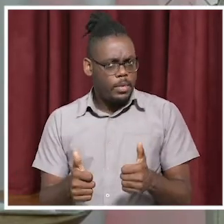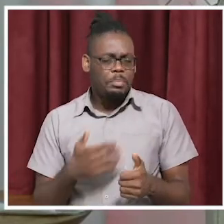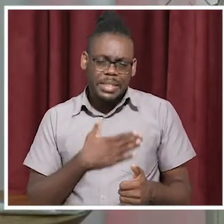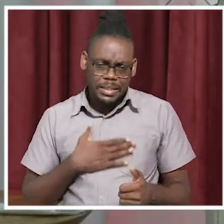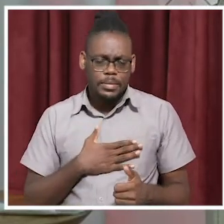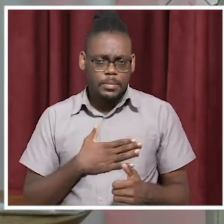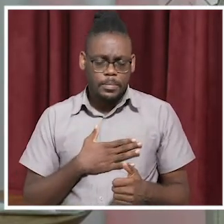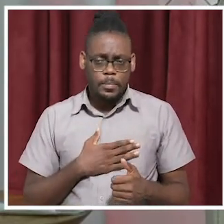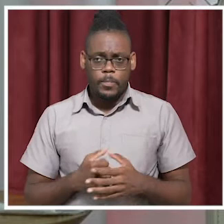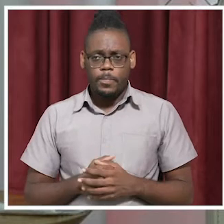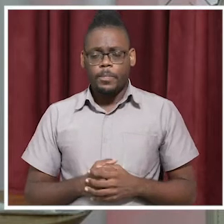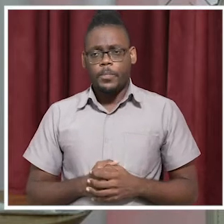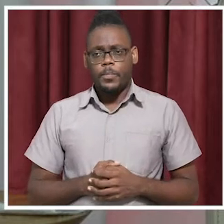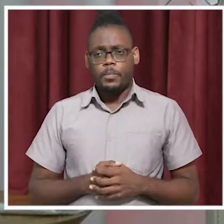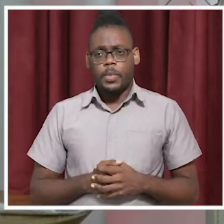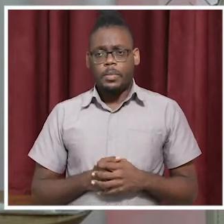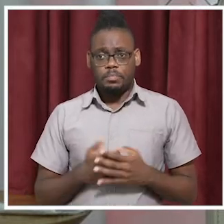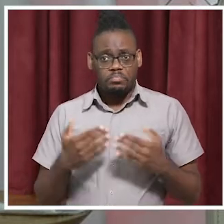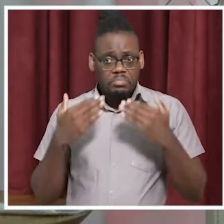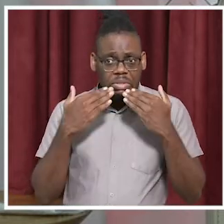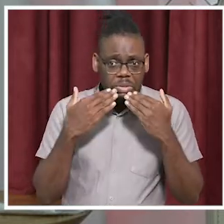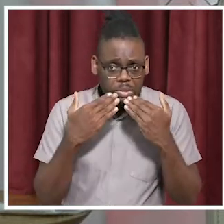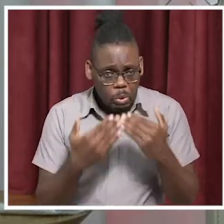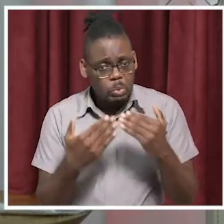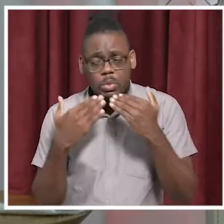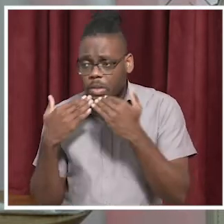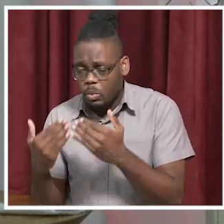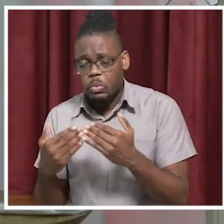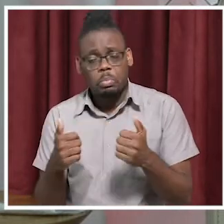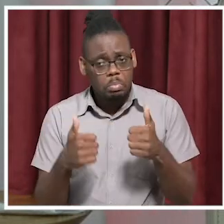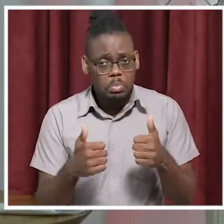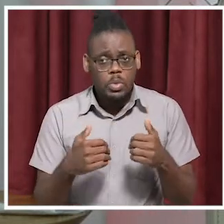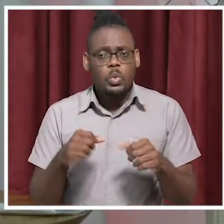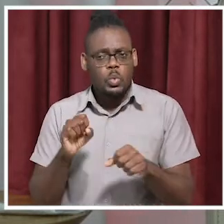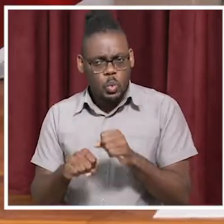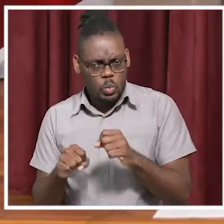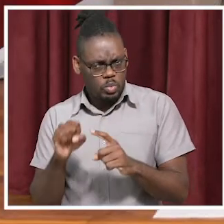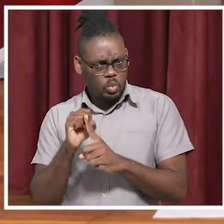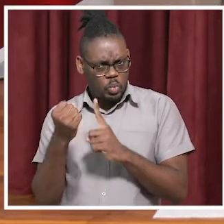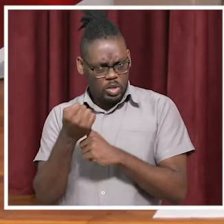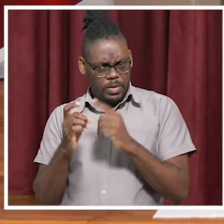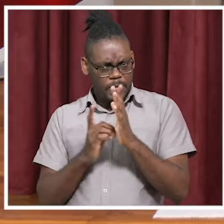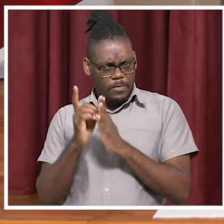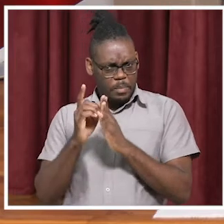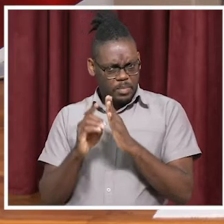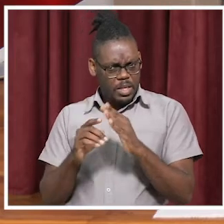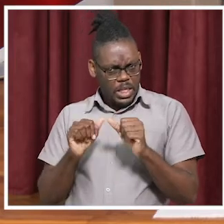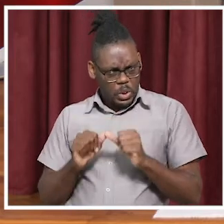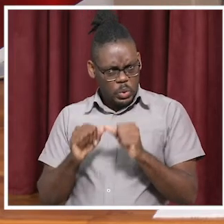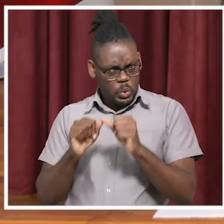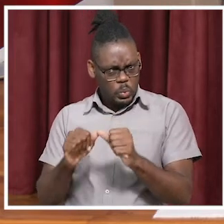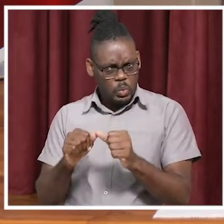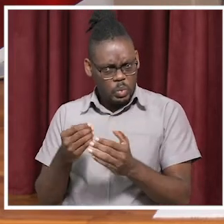the ministry because social development is continuously issuing those grants, so they need to continuously check, making sure that not only are you